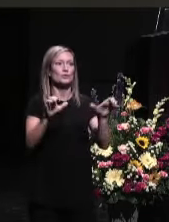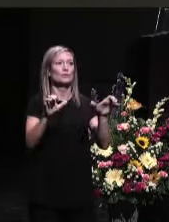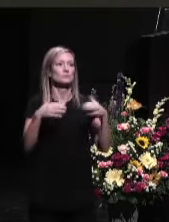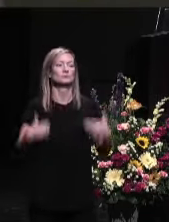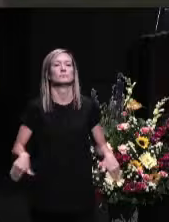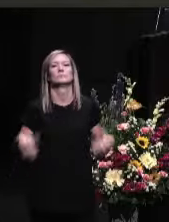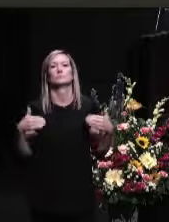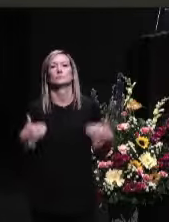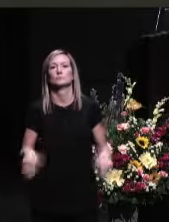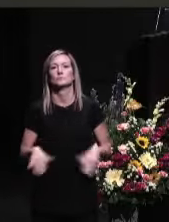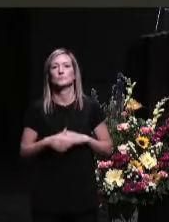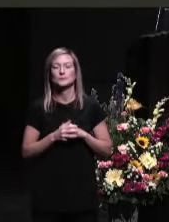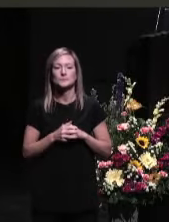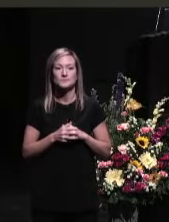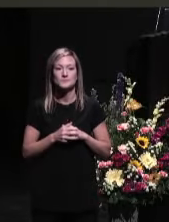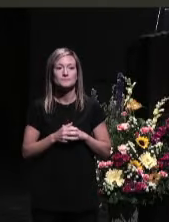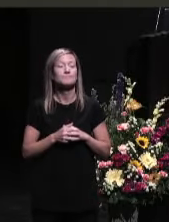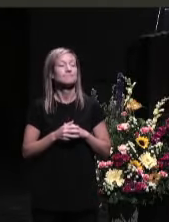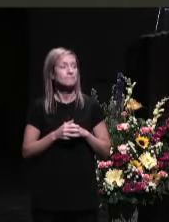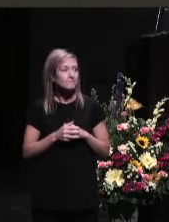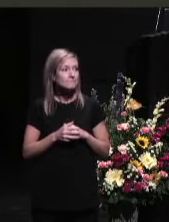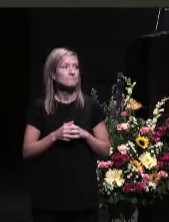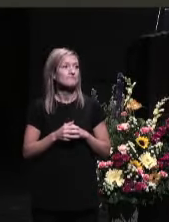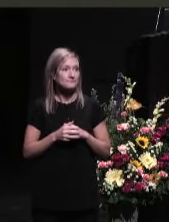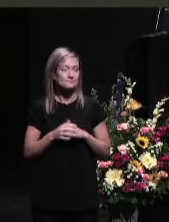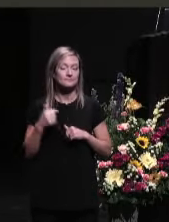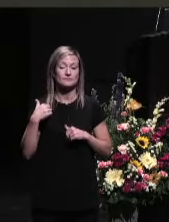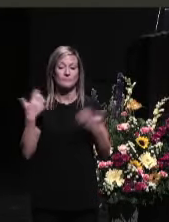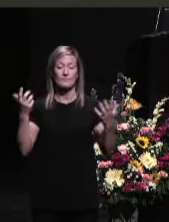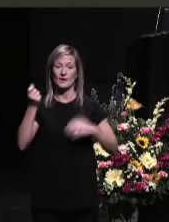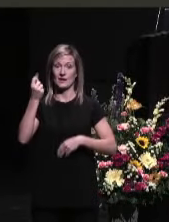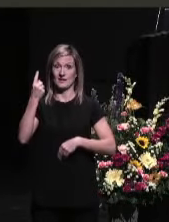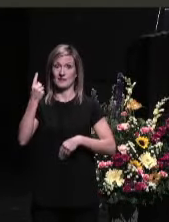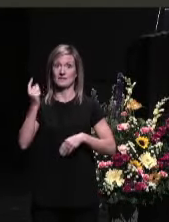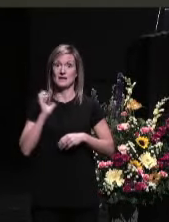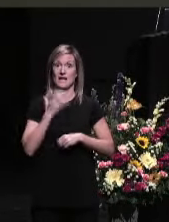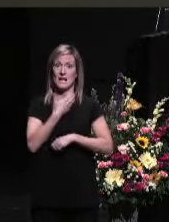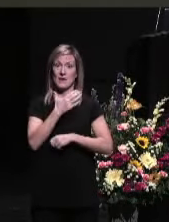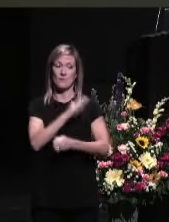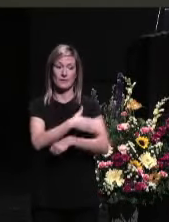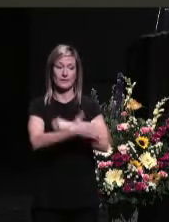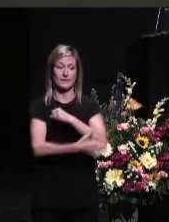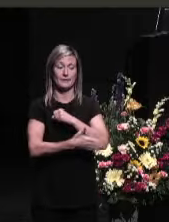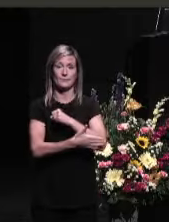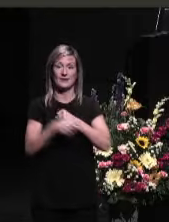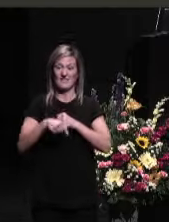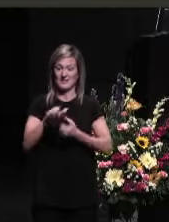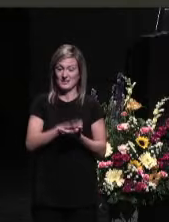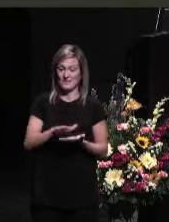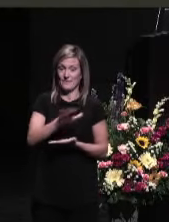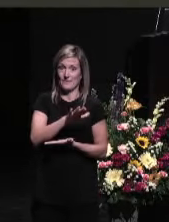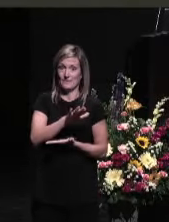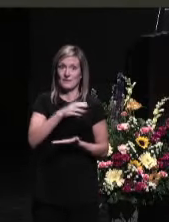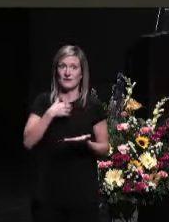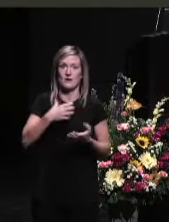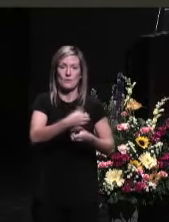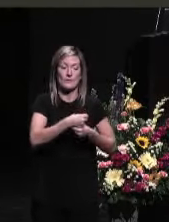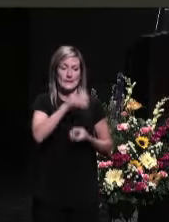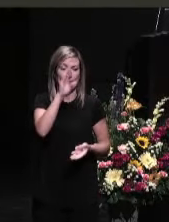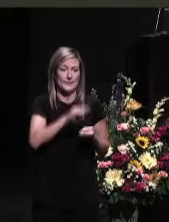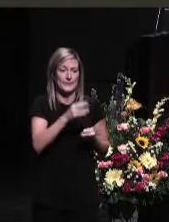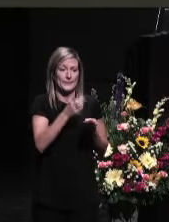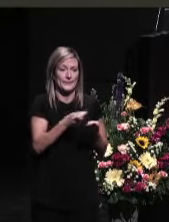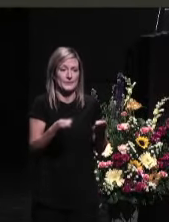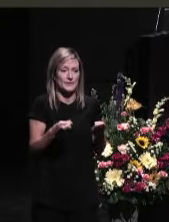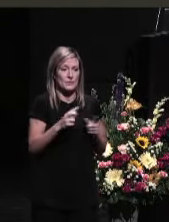will. So we're among the most under-resourced R1s in the country, objectively true. We can talk about the size of the faculty. We